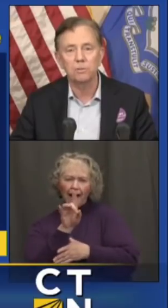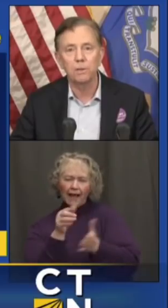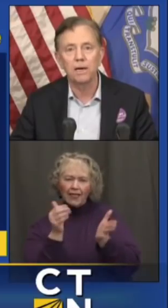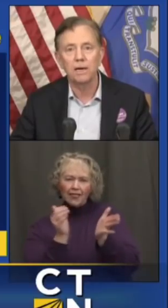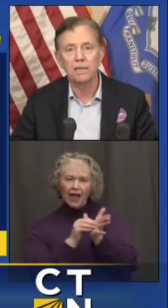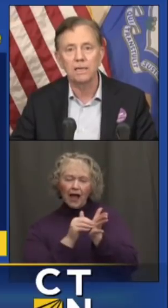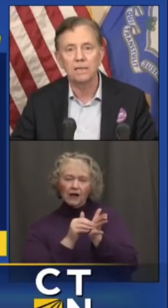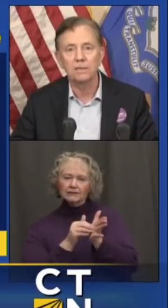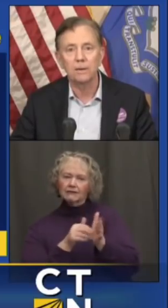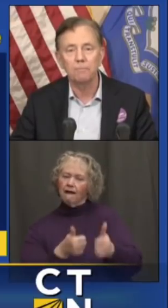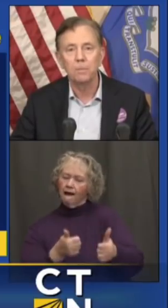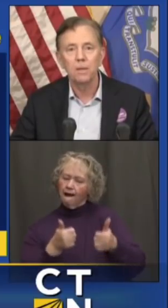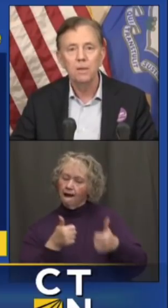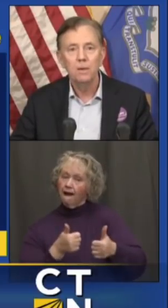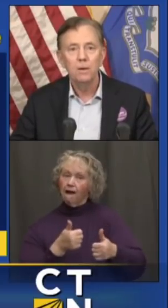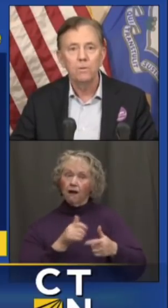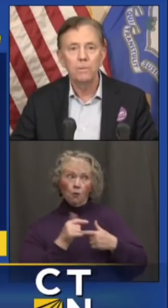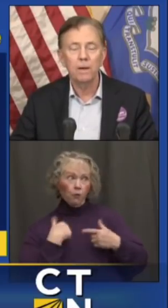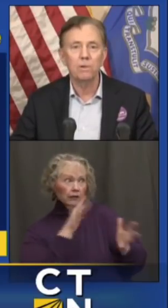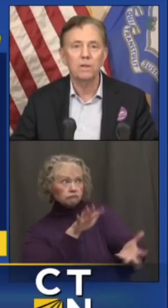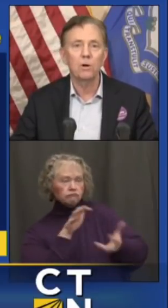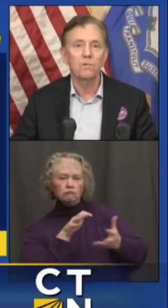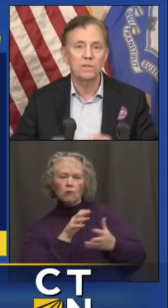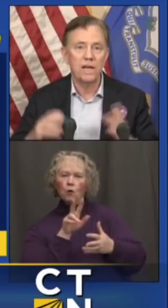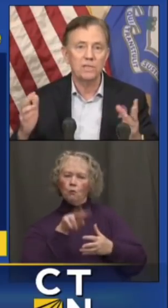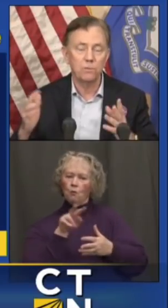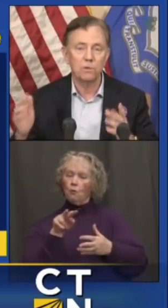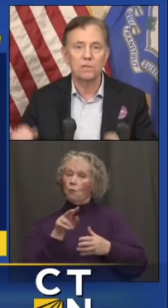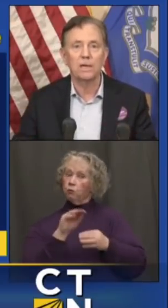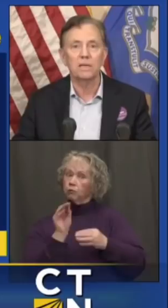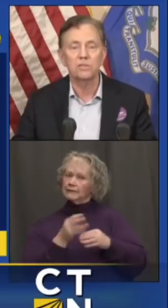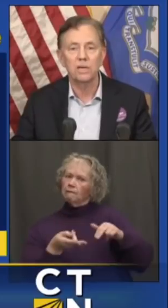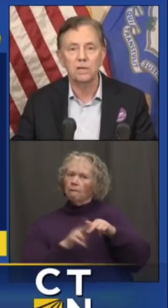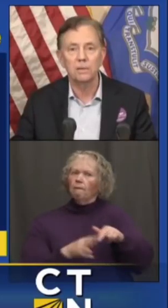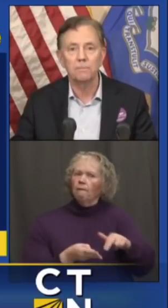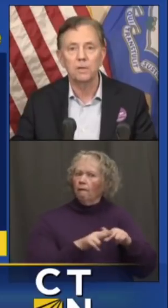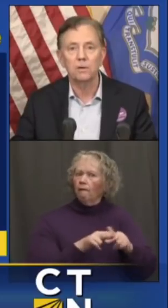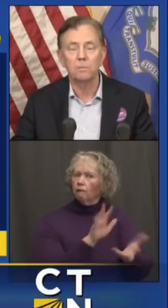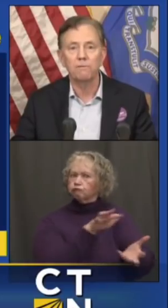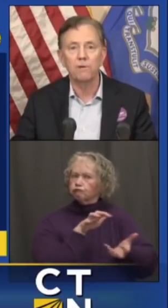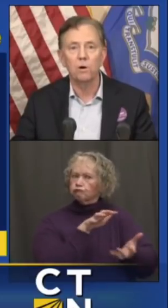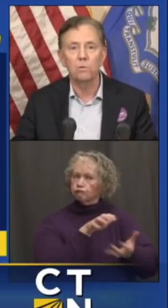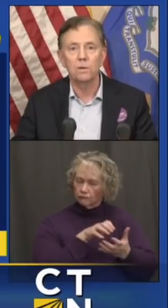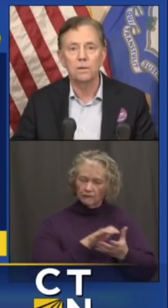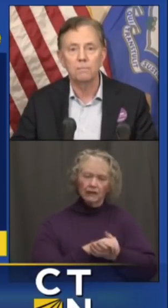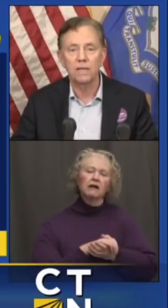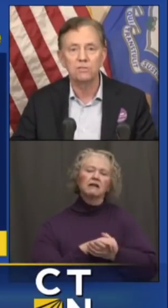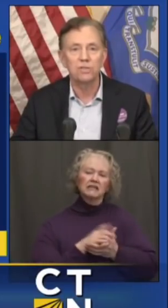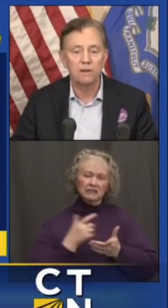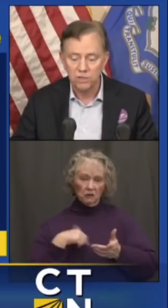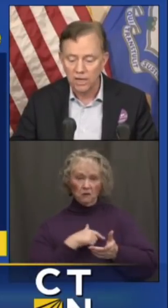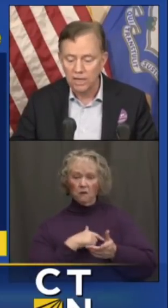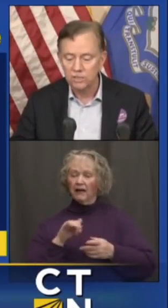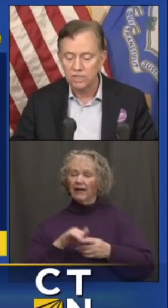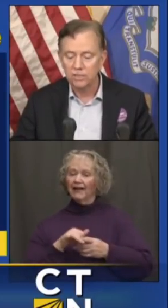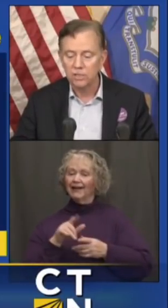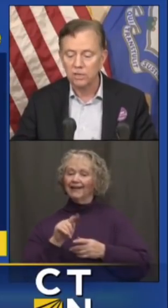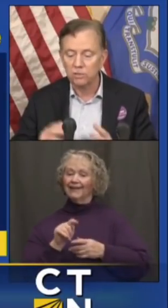the supply. And we met with the COVID task force, like I said, by phone.